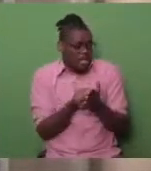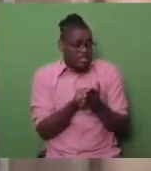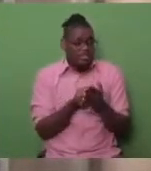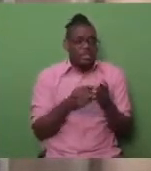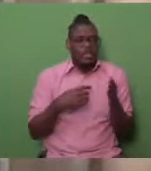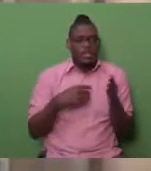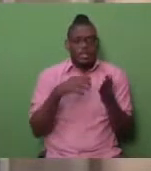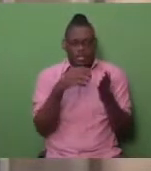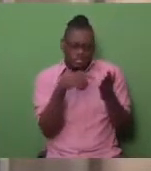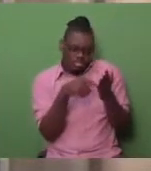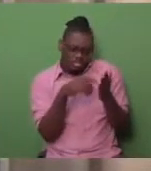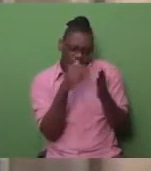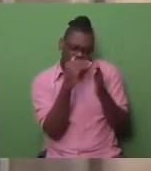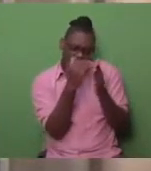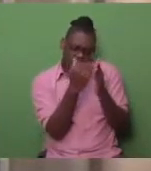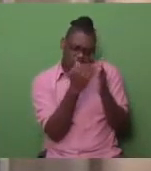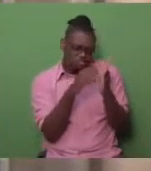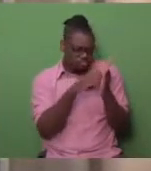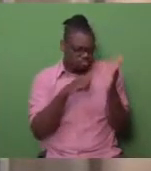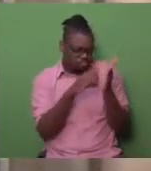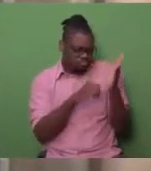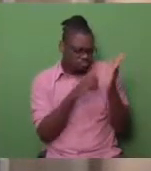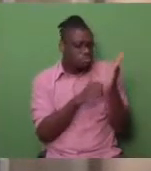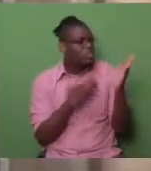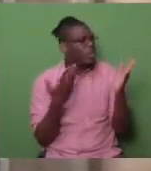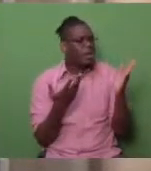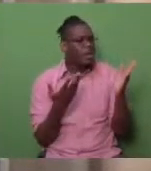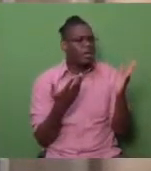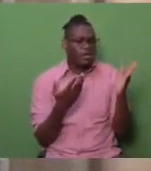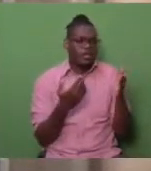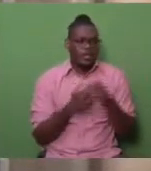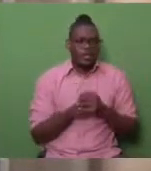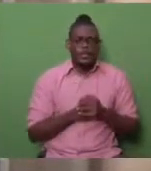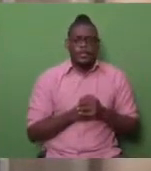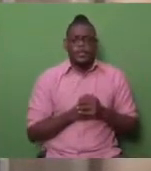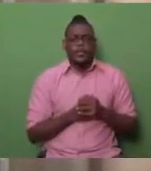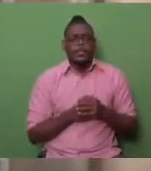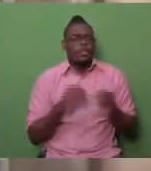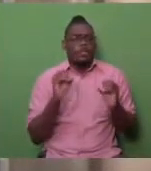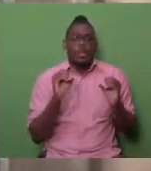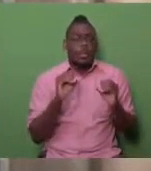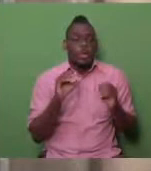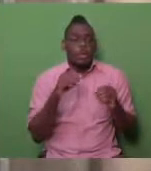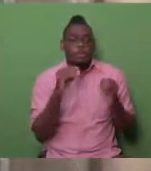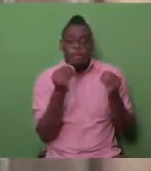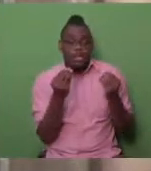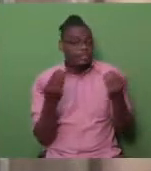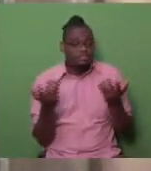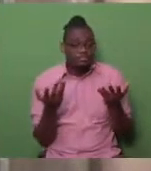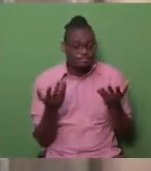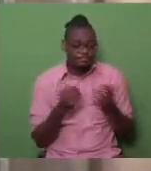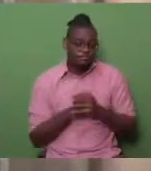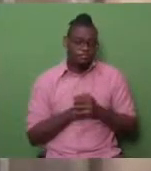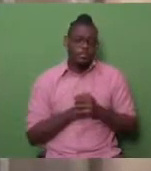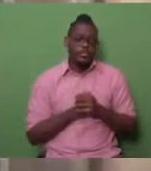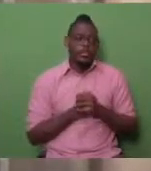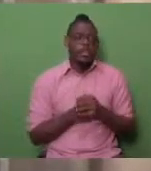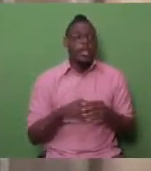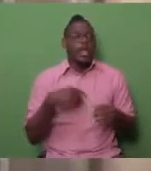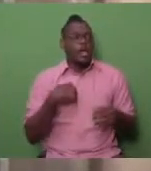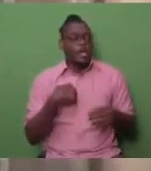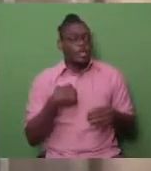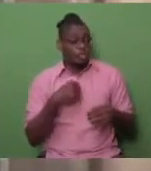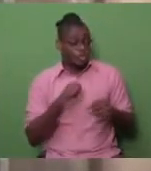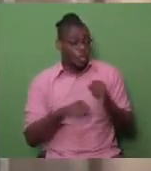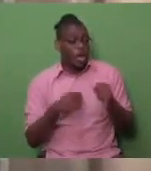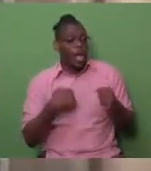it, to find it. These are the basic elements of a budget statement. And so deficit, I'll share